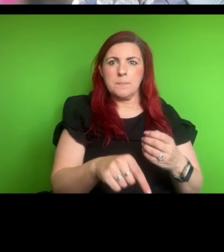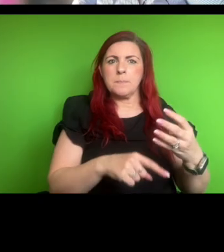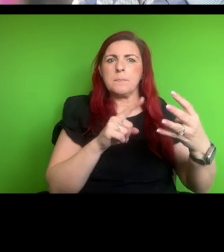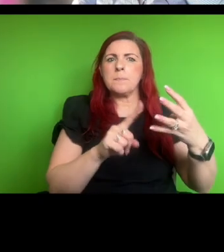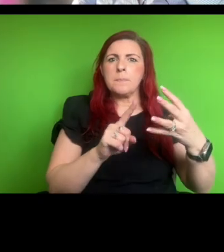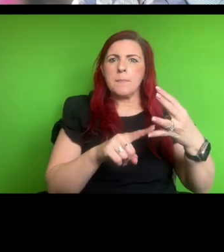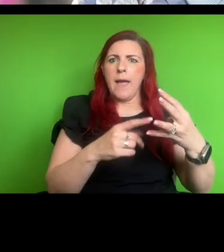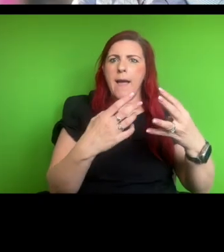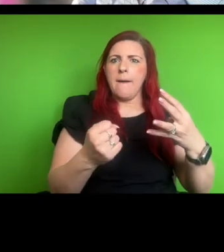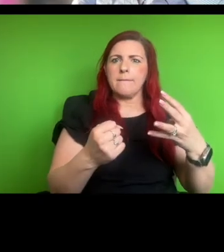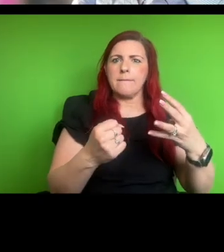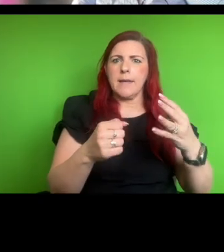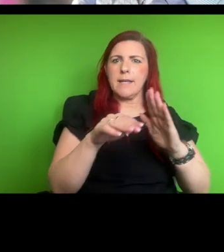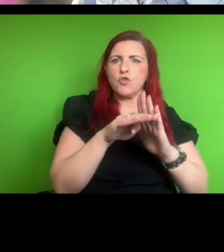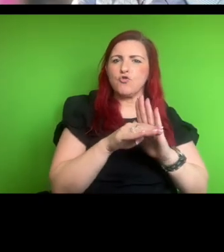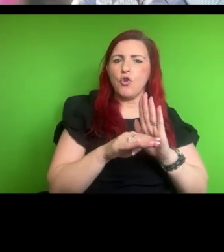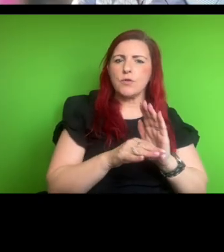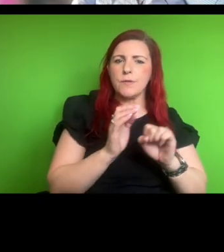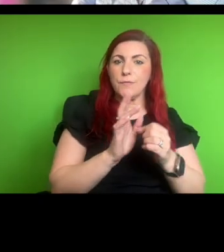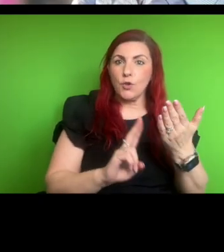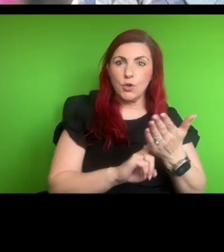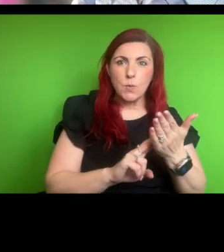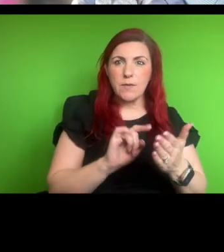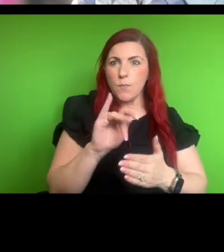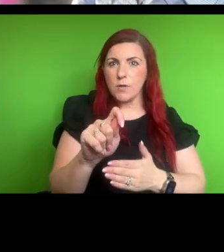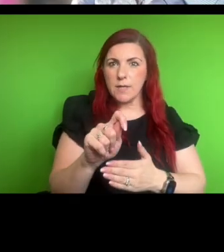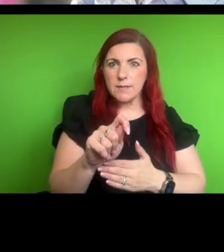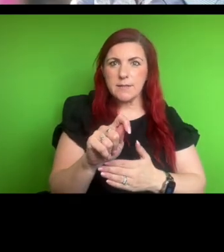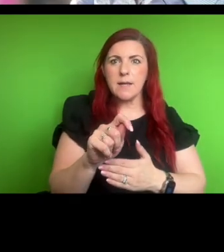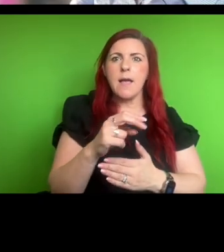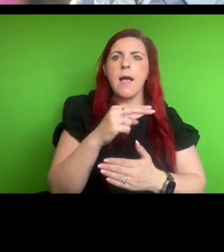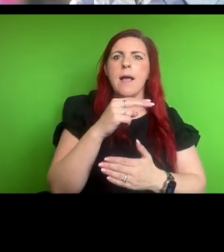of a product, not on the product, but provided through other means.